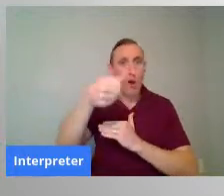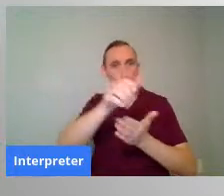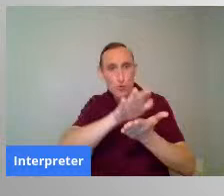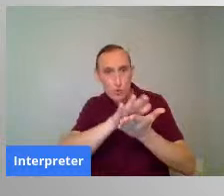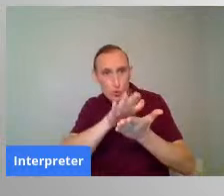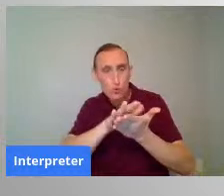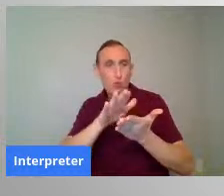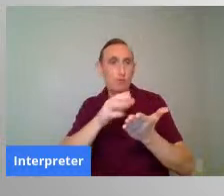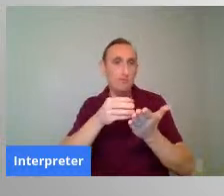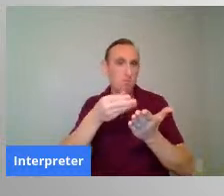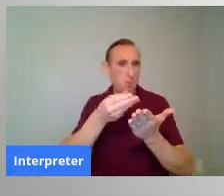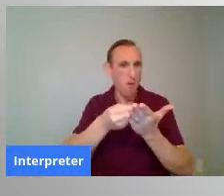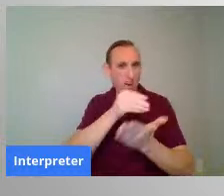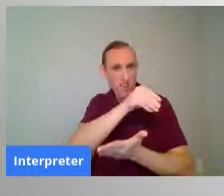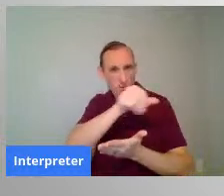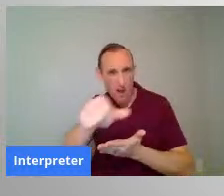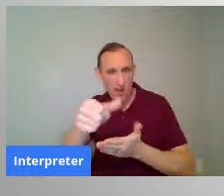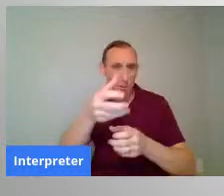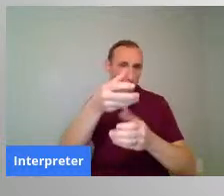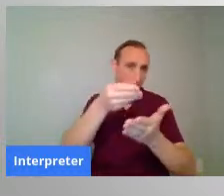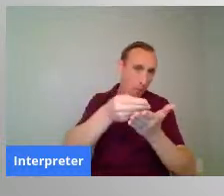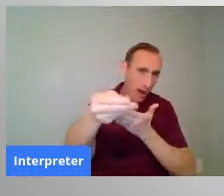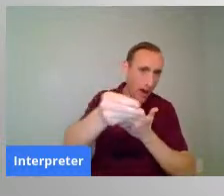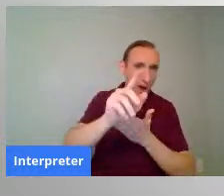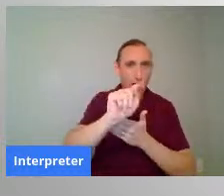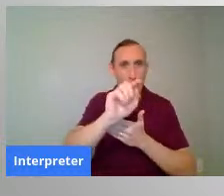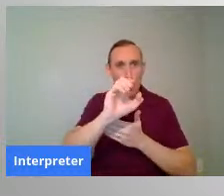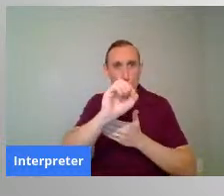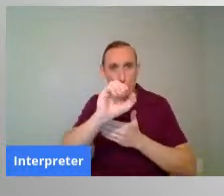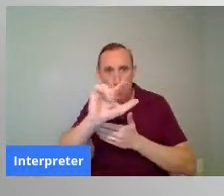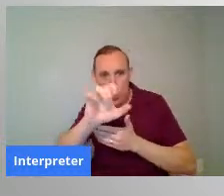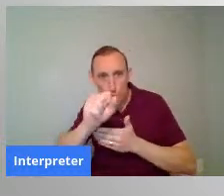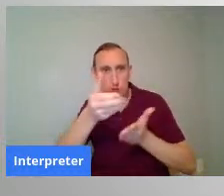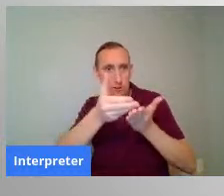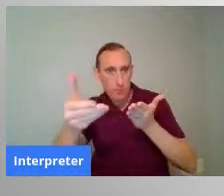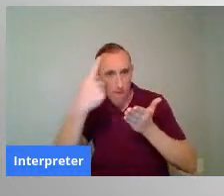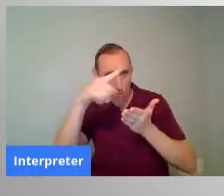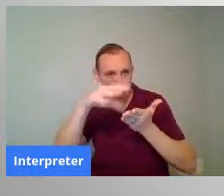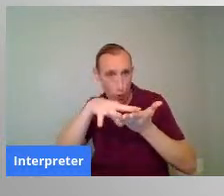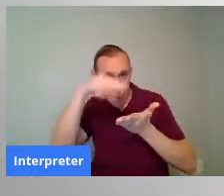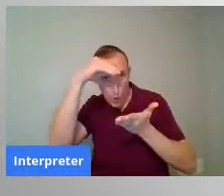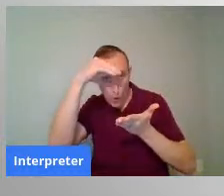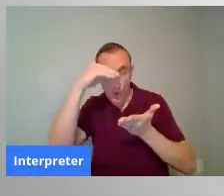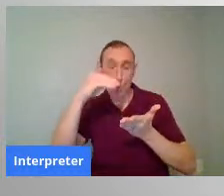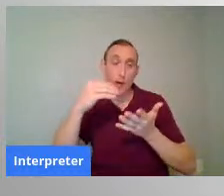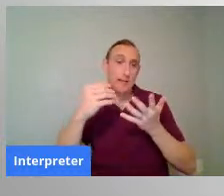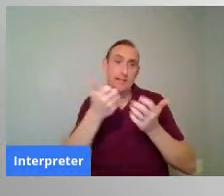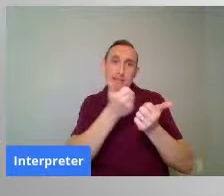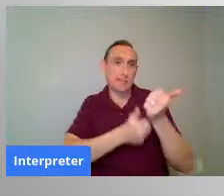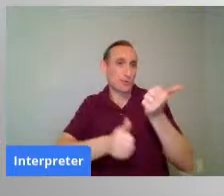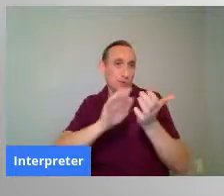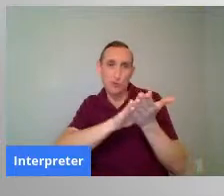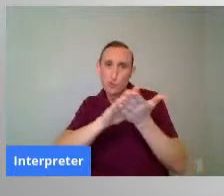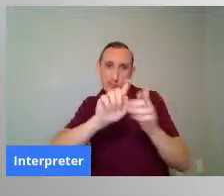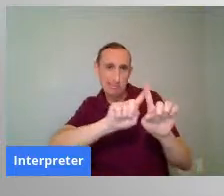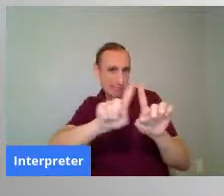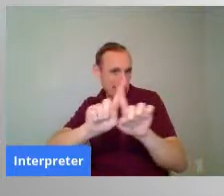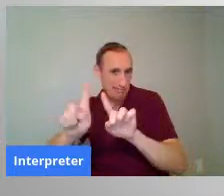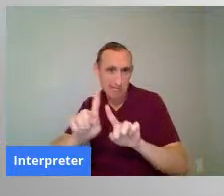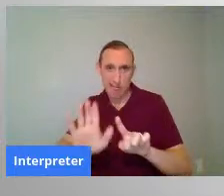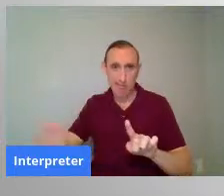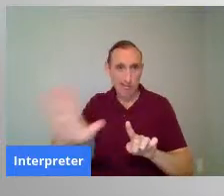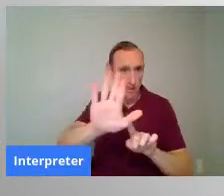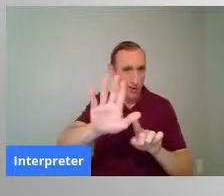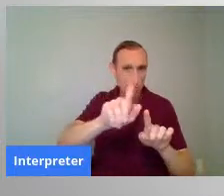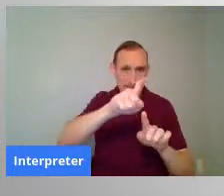and supplies for their students and their learning. So it's a mix, Dr. Gant. I mean, each school is different depending on what needs they notice for their school, which